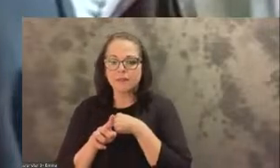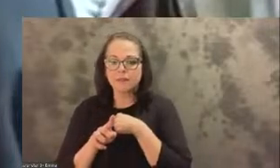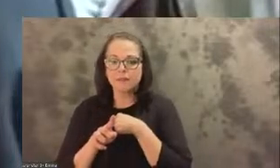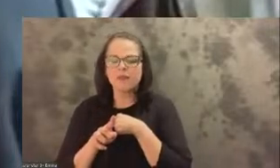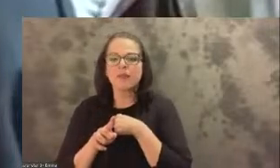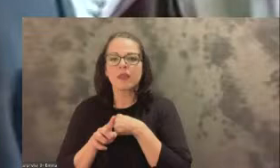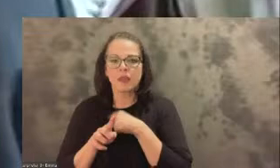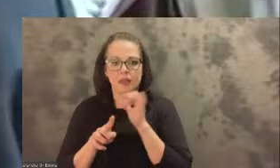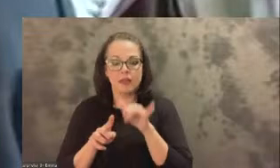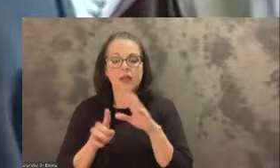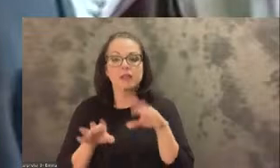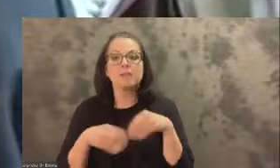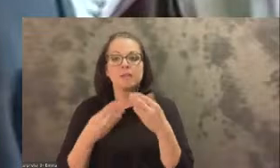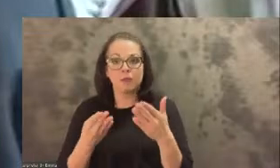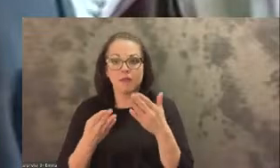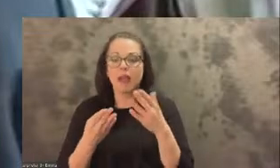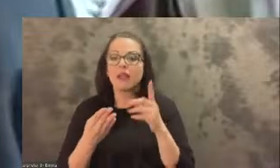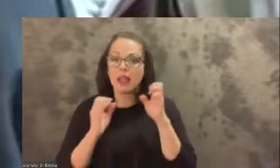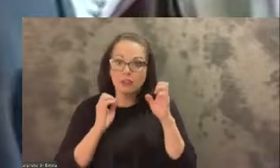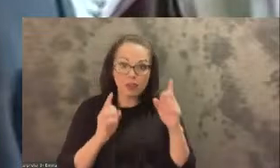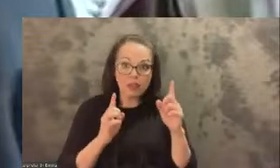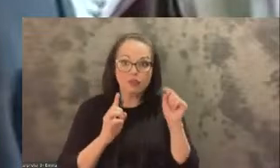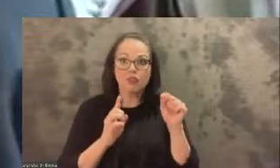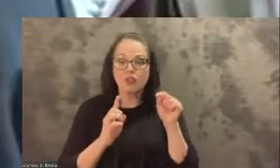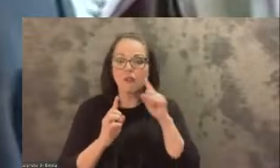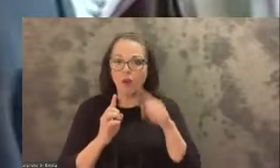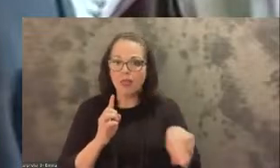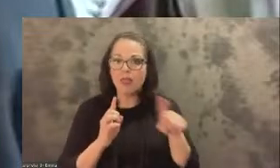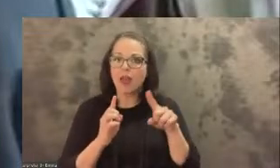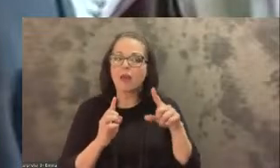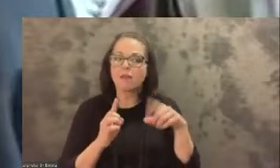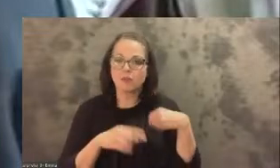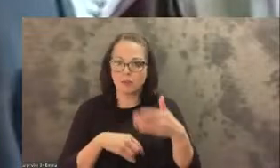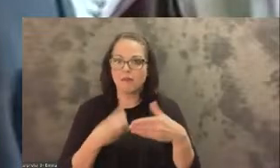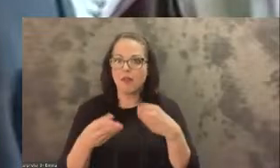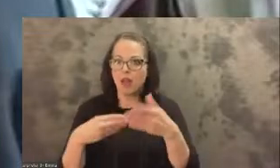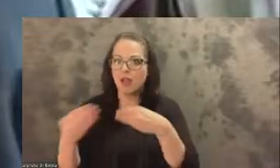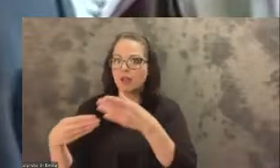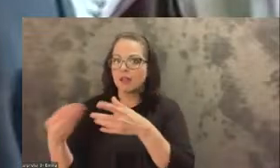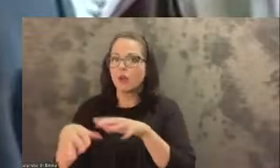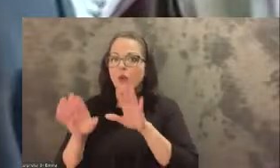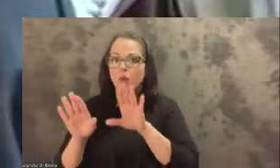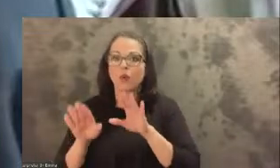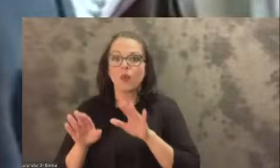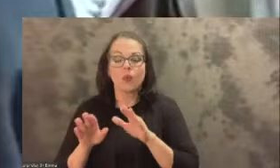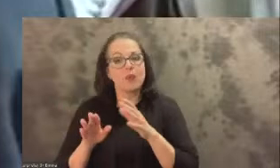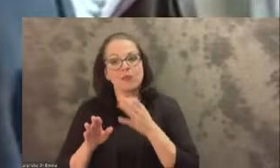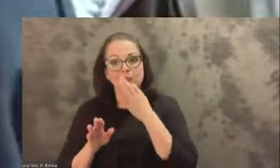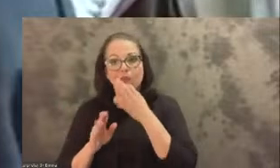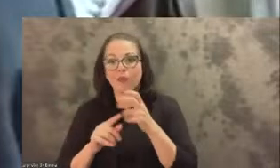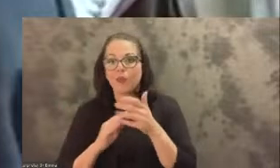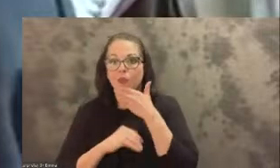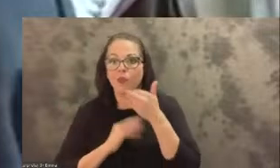and providing an education for them to provide quality care for all. Thank you.